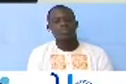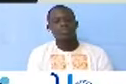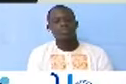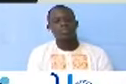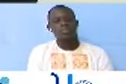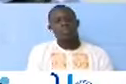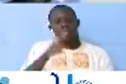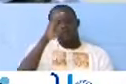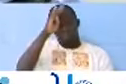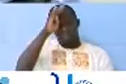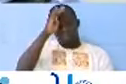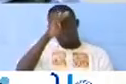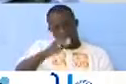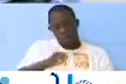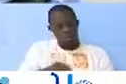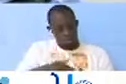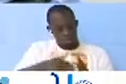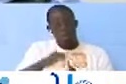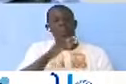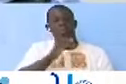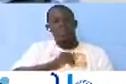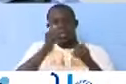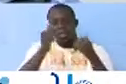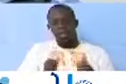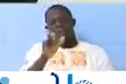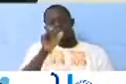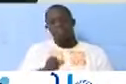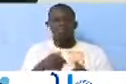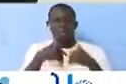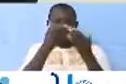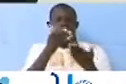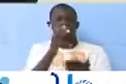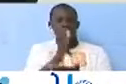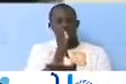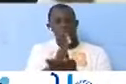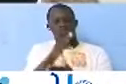Thank you very much. Inambarabaki. Mr. Chairman, I hand over the witness to you.